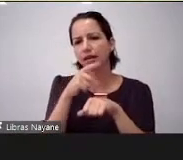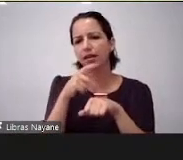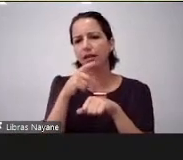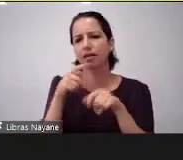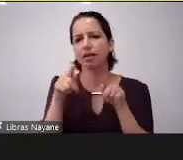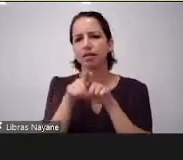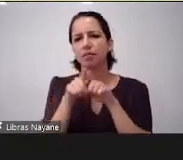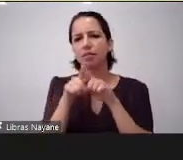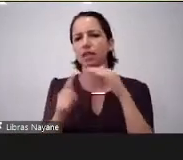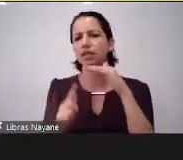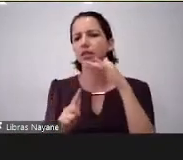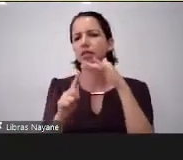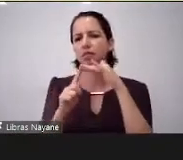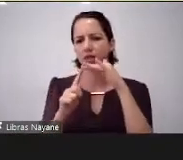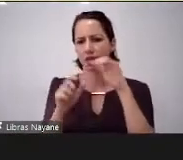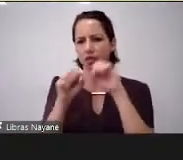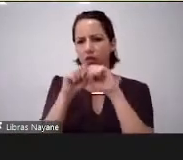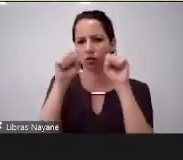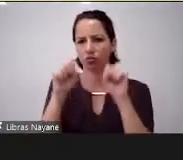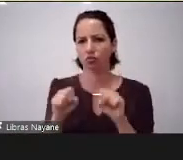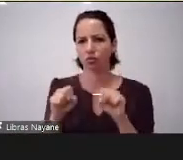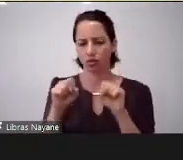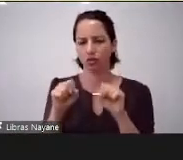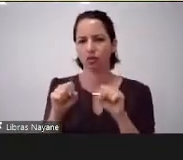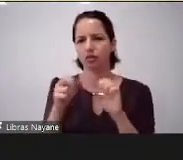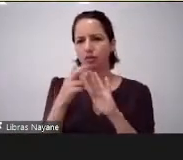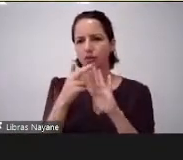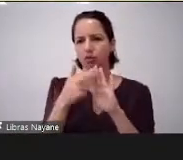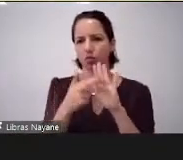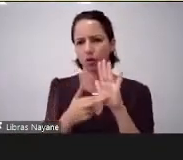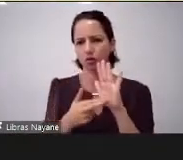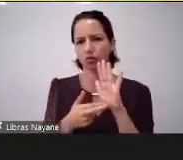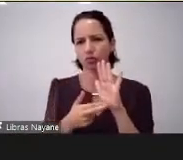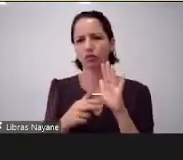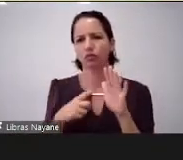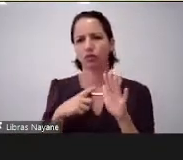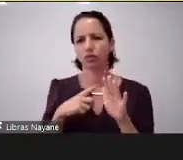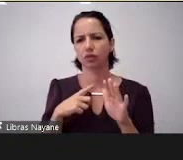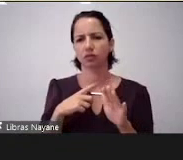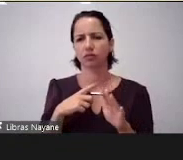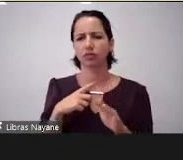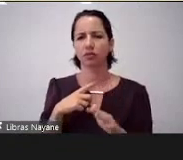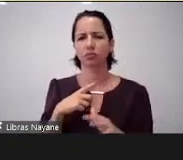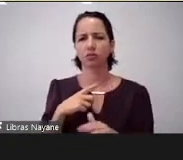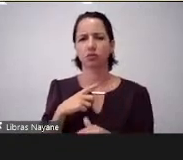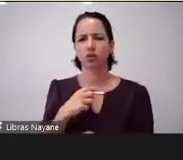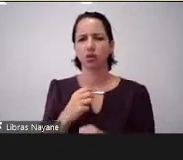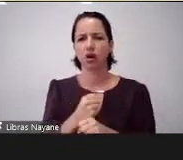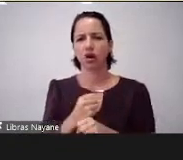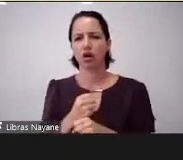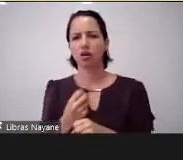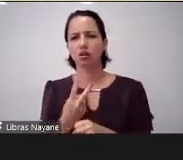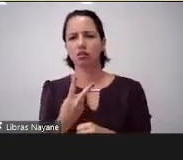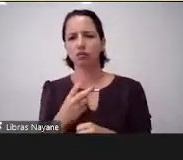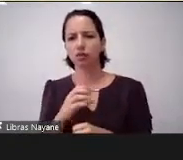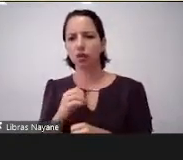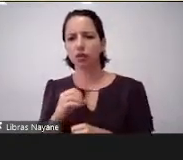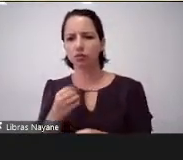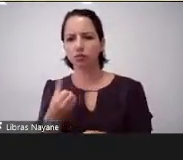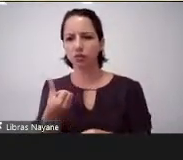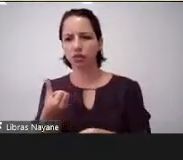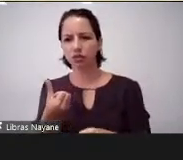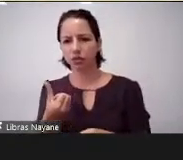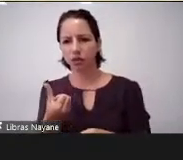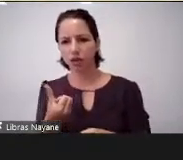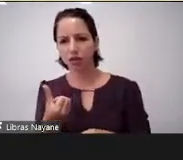major reform of pensions taxation in 2006. which moved us from a system